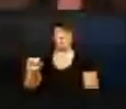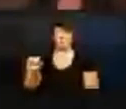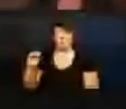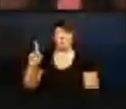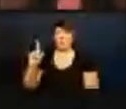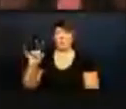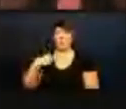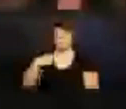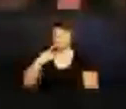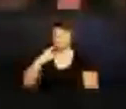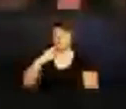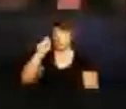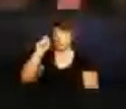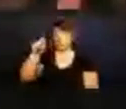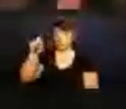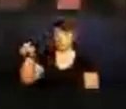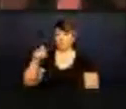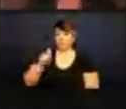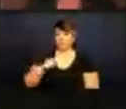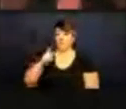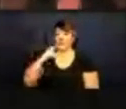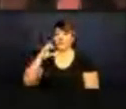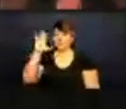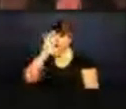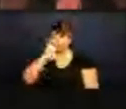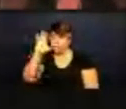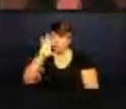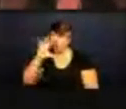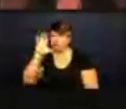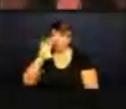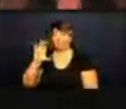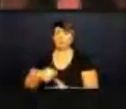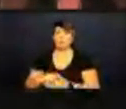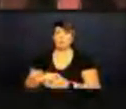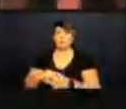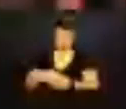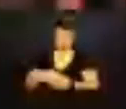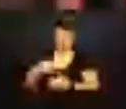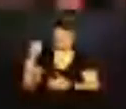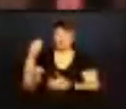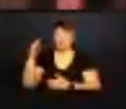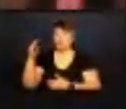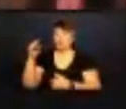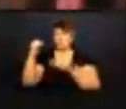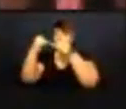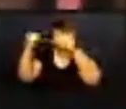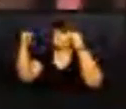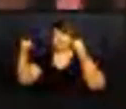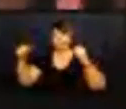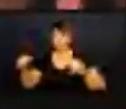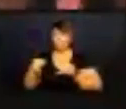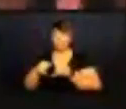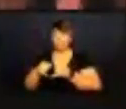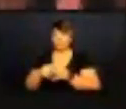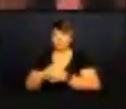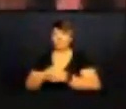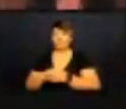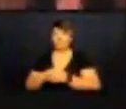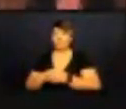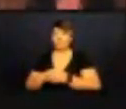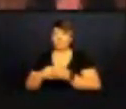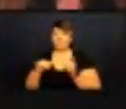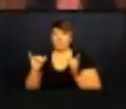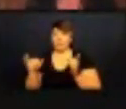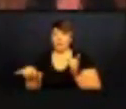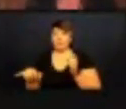screen represents a place that we've explored. The outline in blue, I don't know if you can see that on your screen, that's